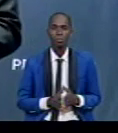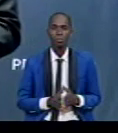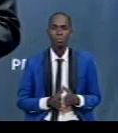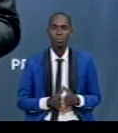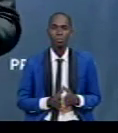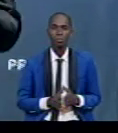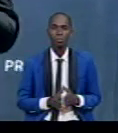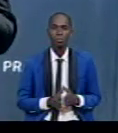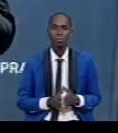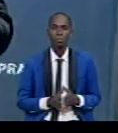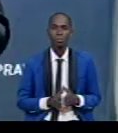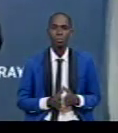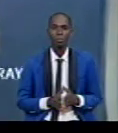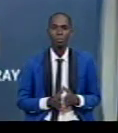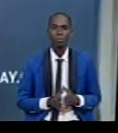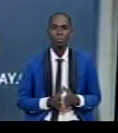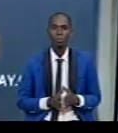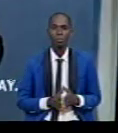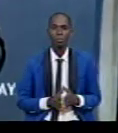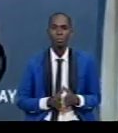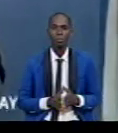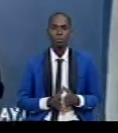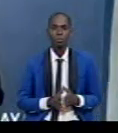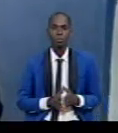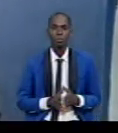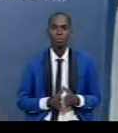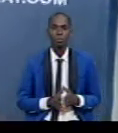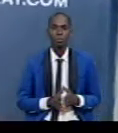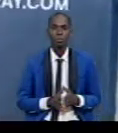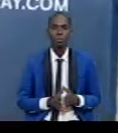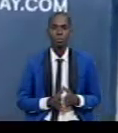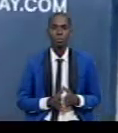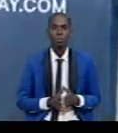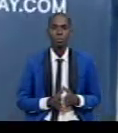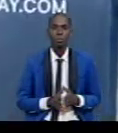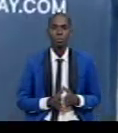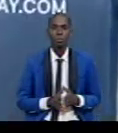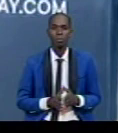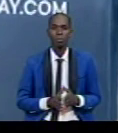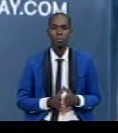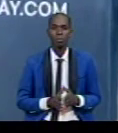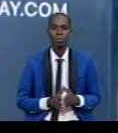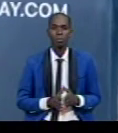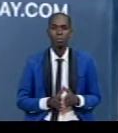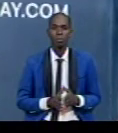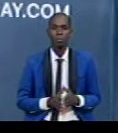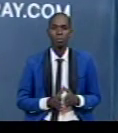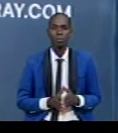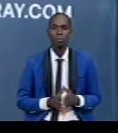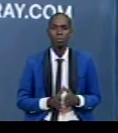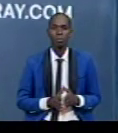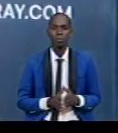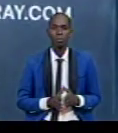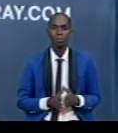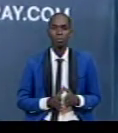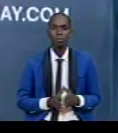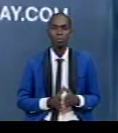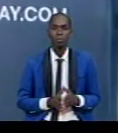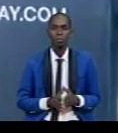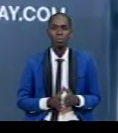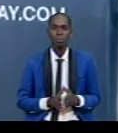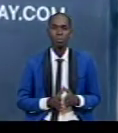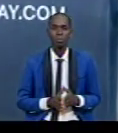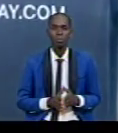content, because we have voracious listeners. We have people seeking all the time the Word of God, and we need